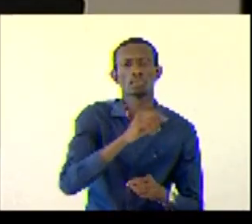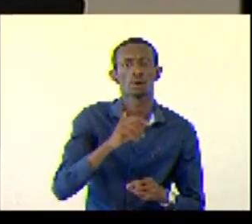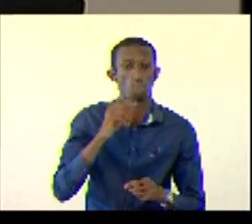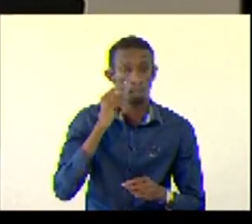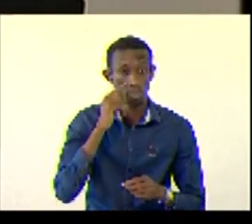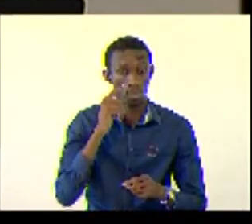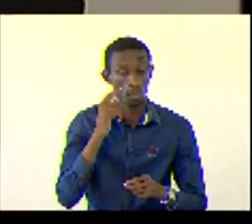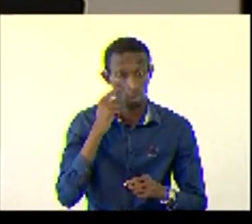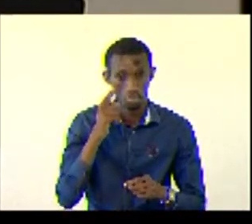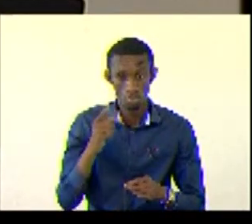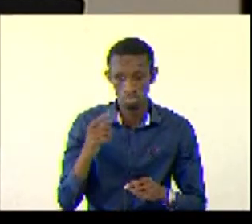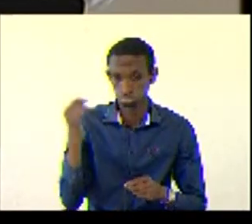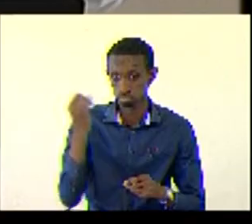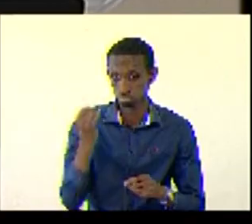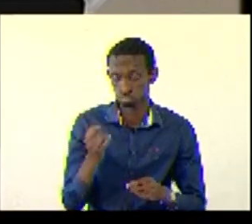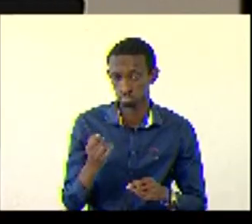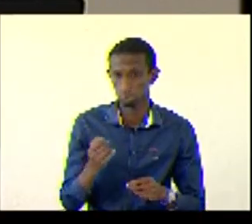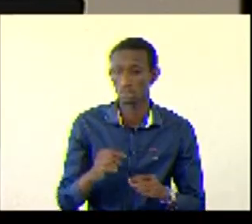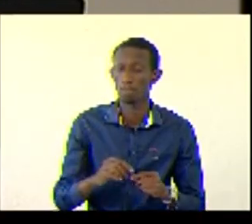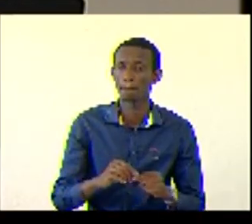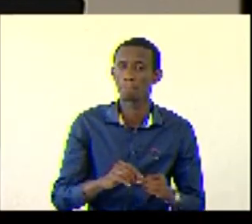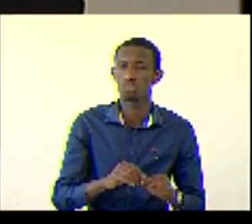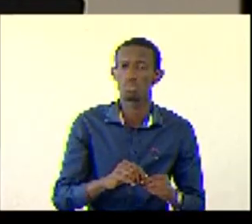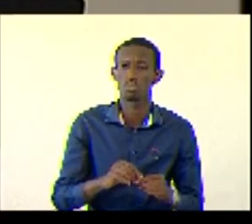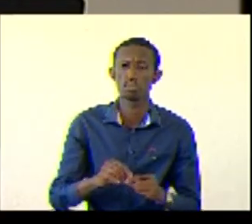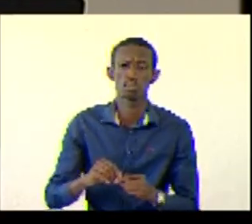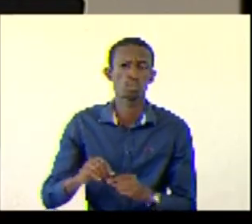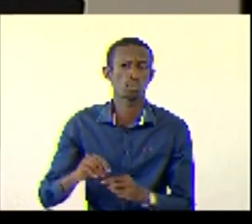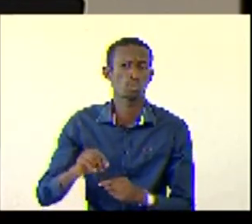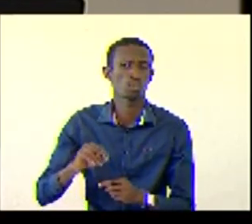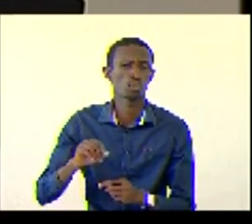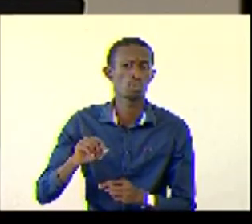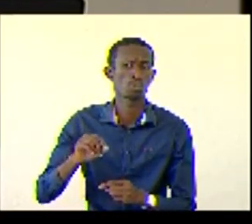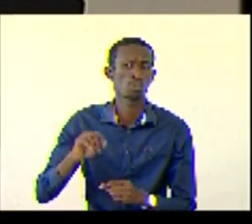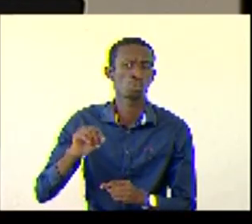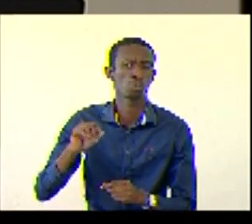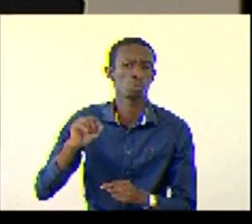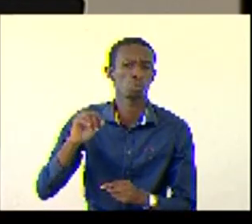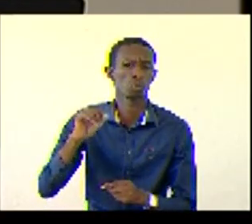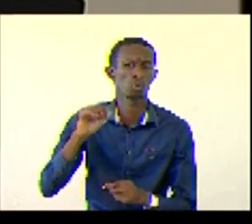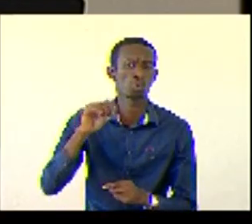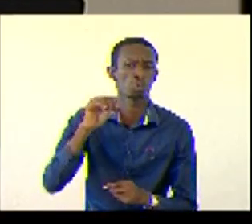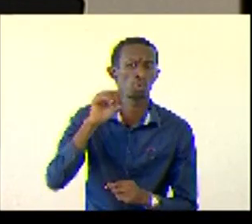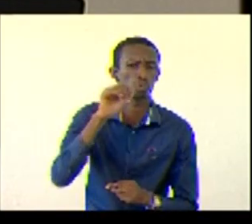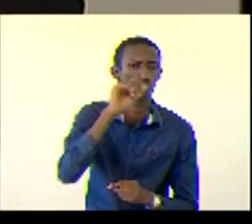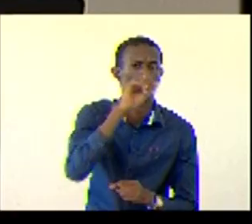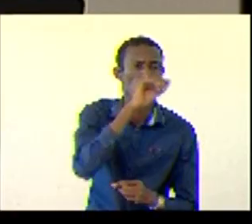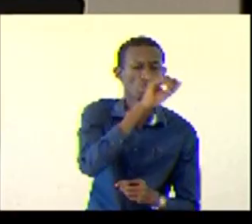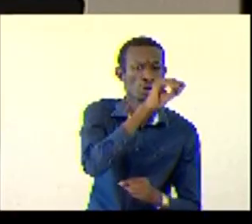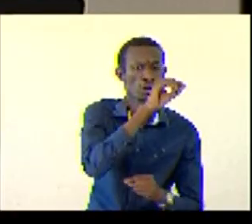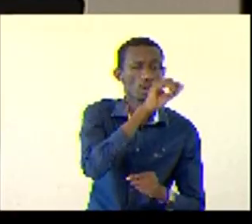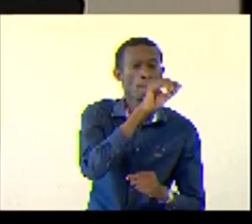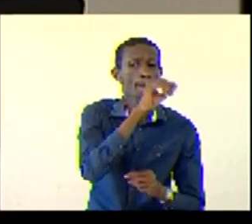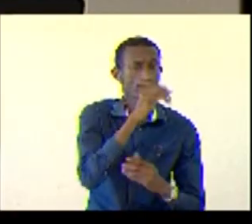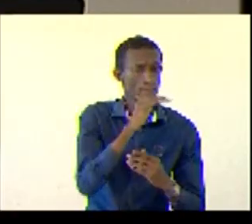So when you have such a case, you see these reactions, this one has